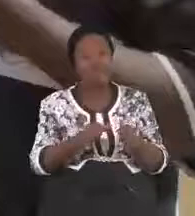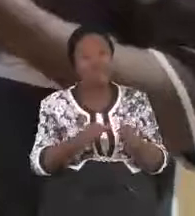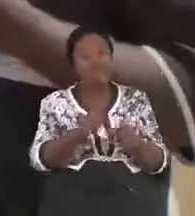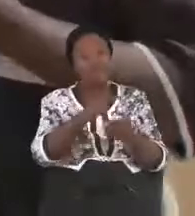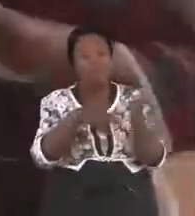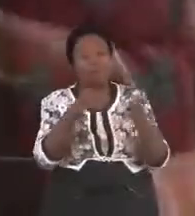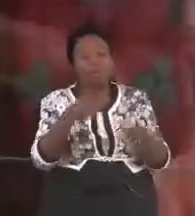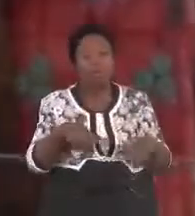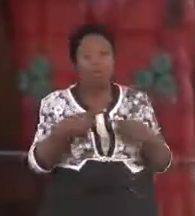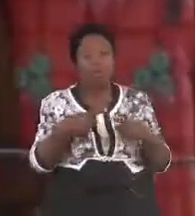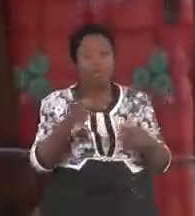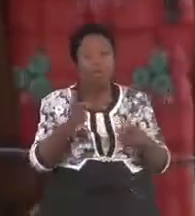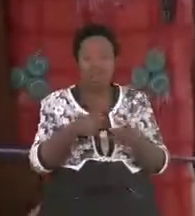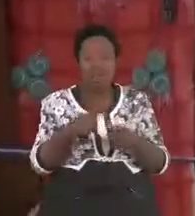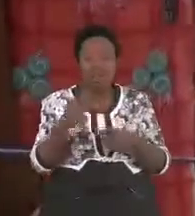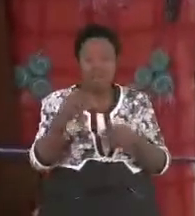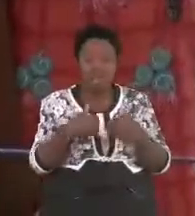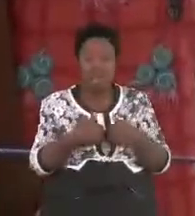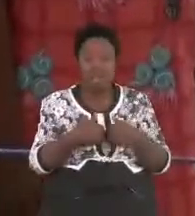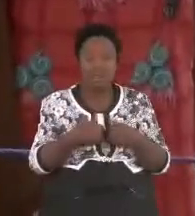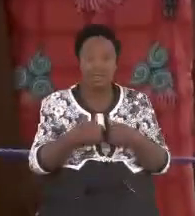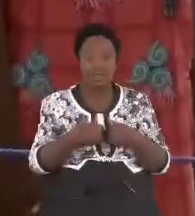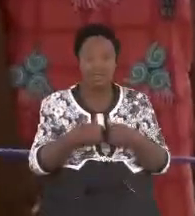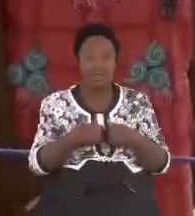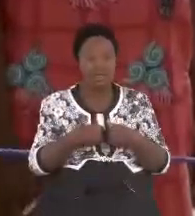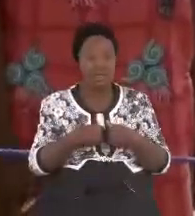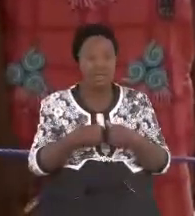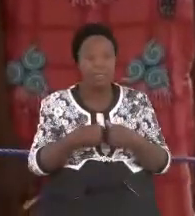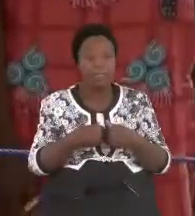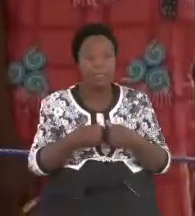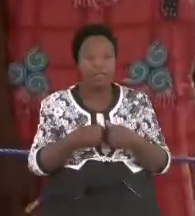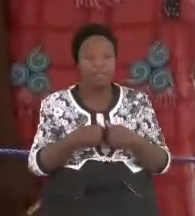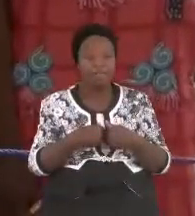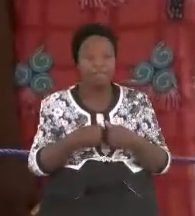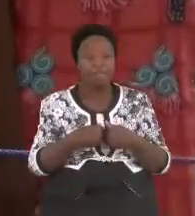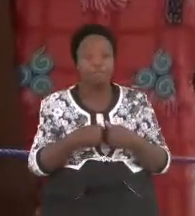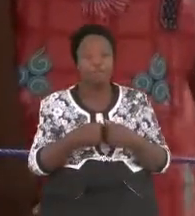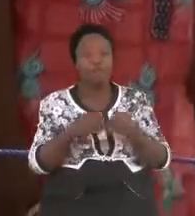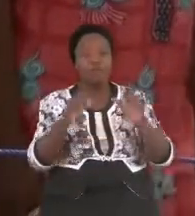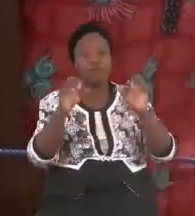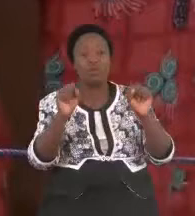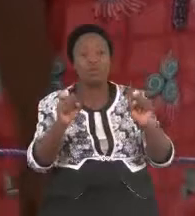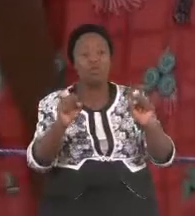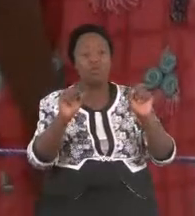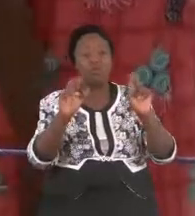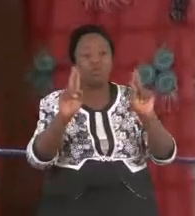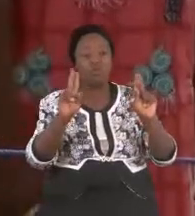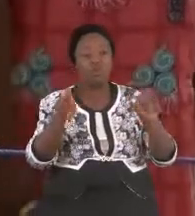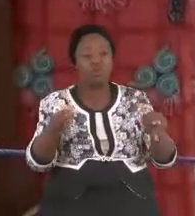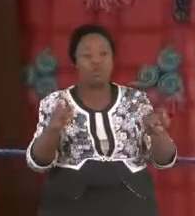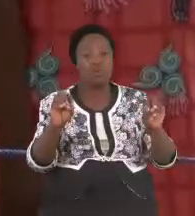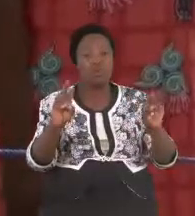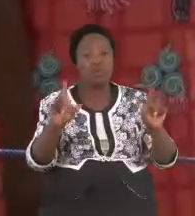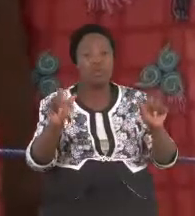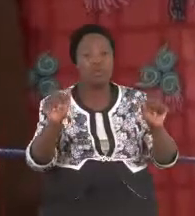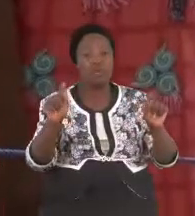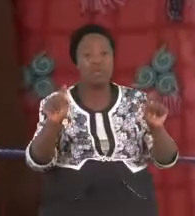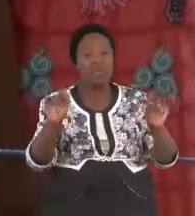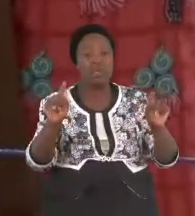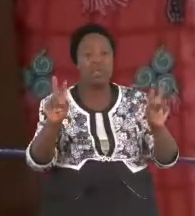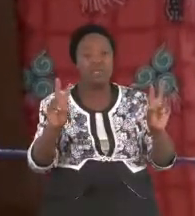And he has superlative sympathy. He's by your side. His compassions, they fail